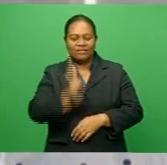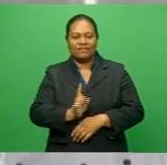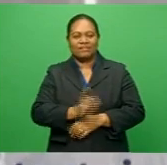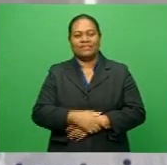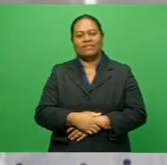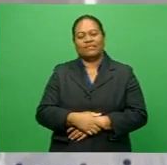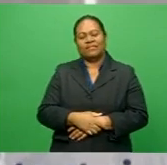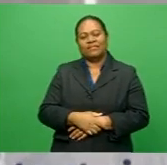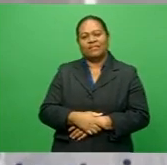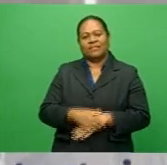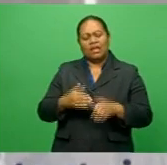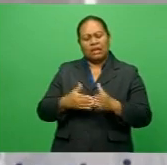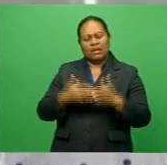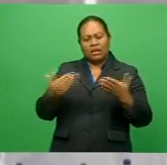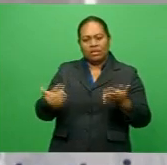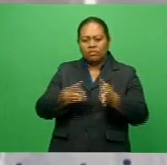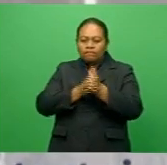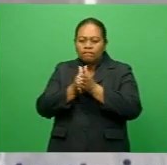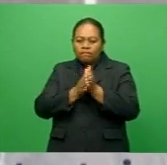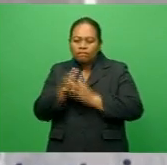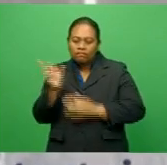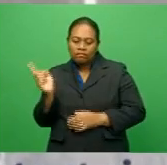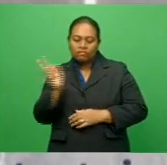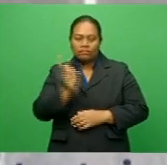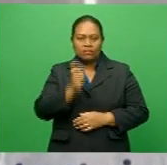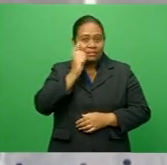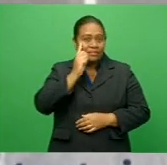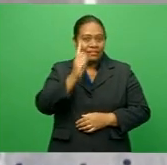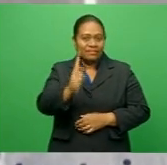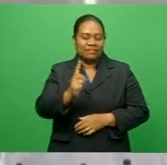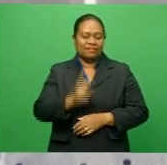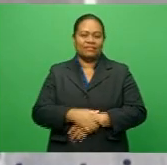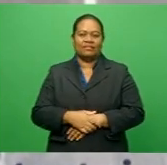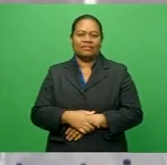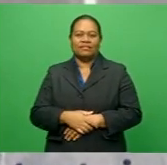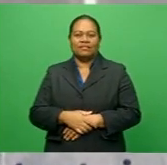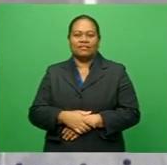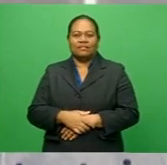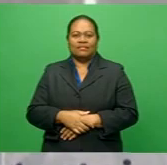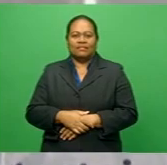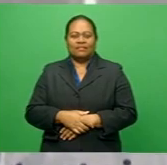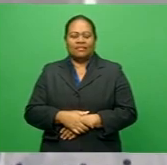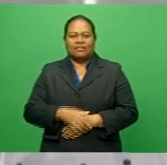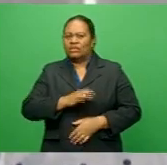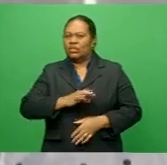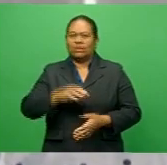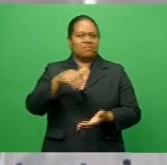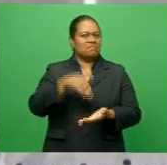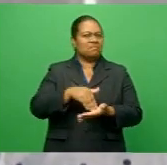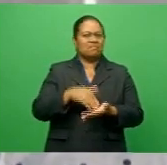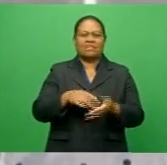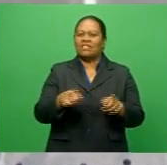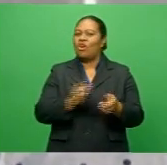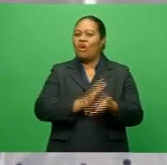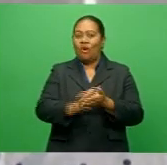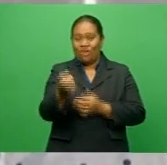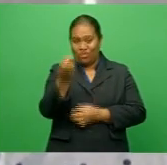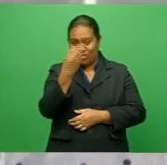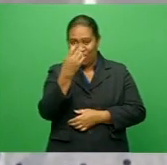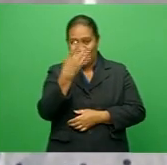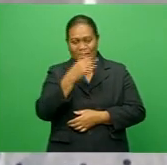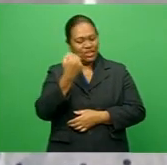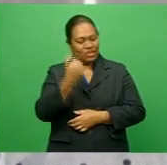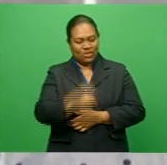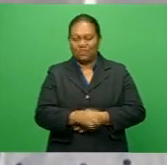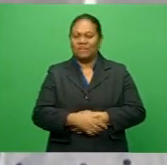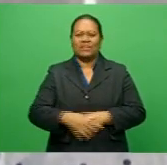that obviously I look for in here is who's got the work ethic and, you know, there's not a, you know, you're not standing in the middle of Hong Kong at the moment. You're in Wairiki and you've got to